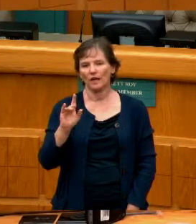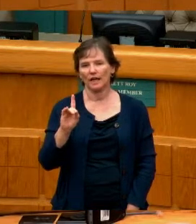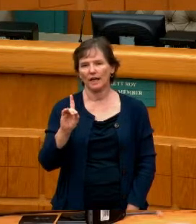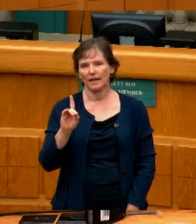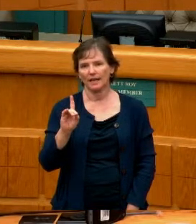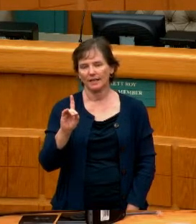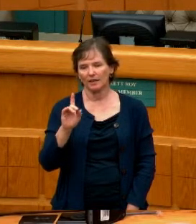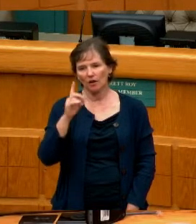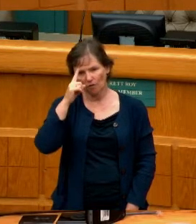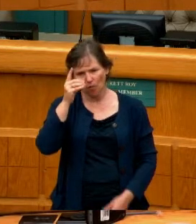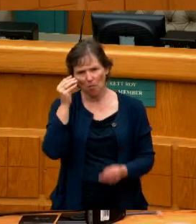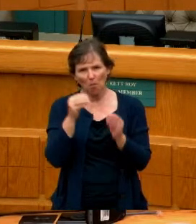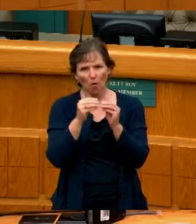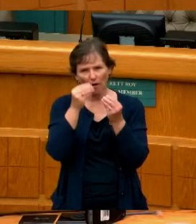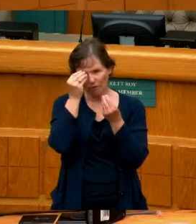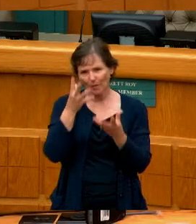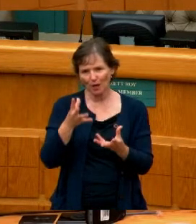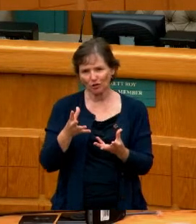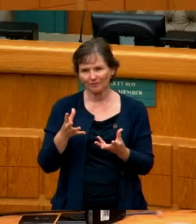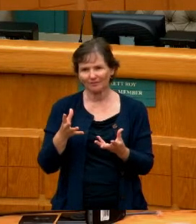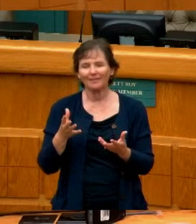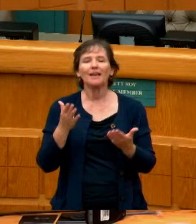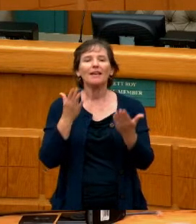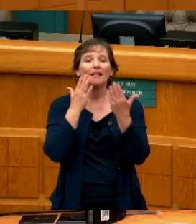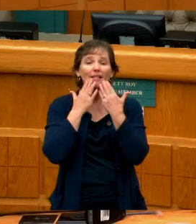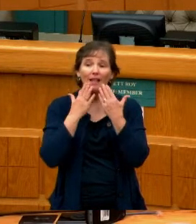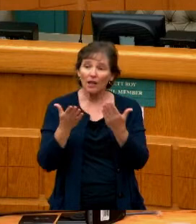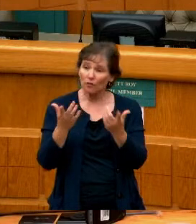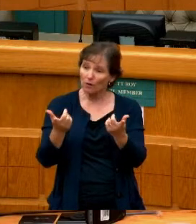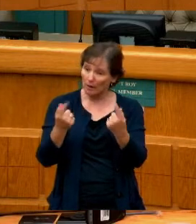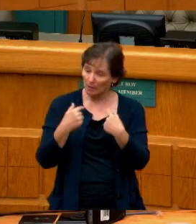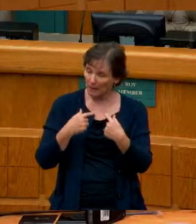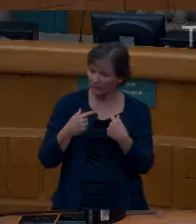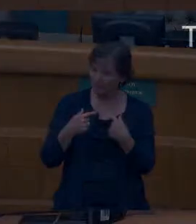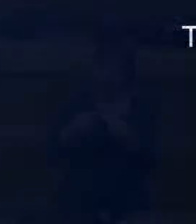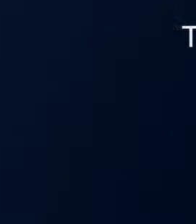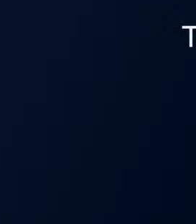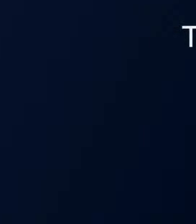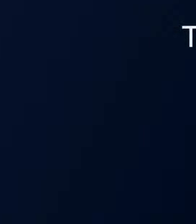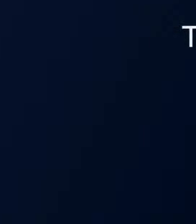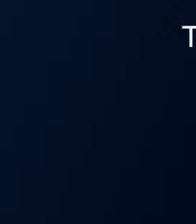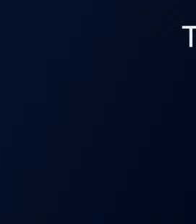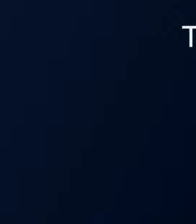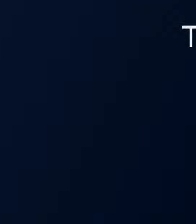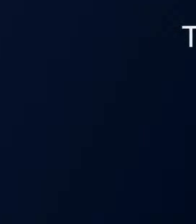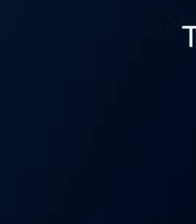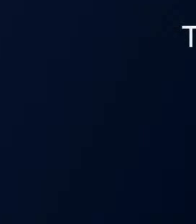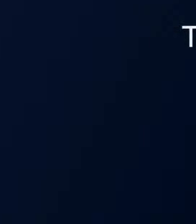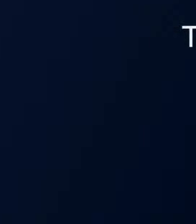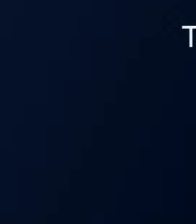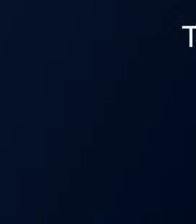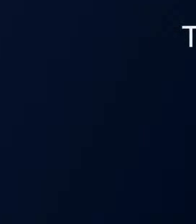here forward. Seeing no other questions, that will end our press briefing at this